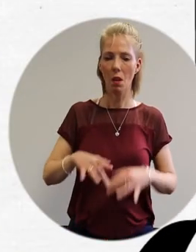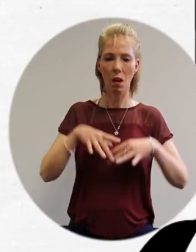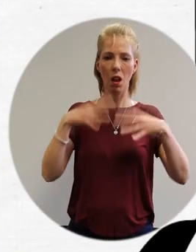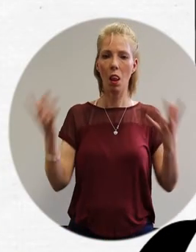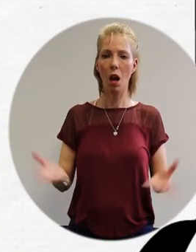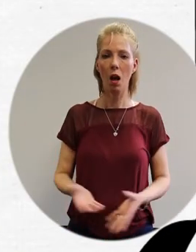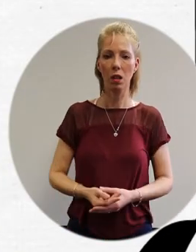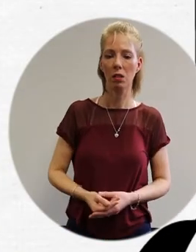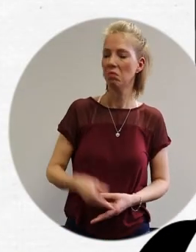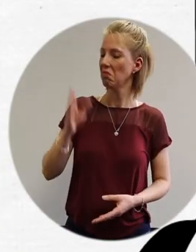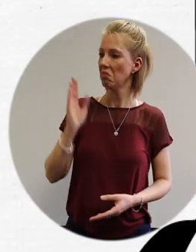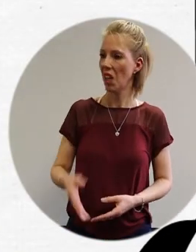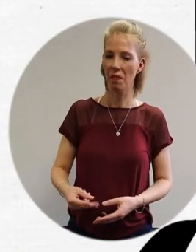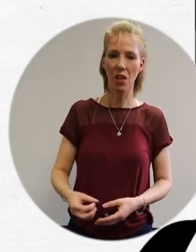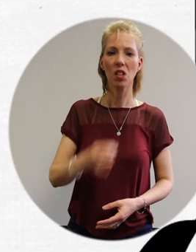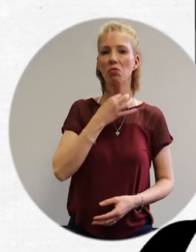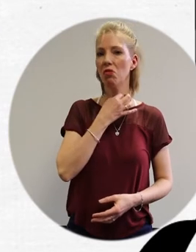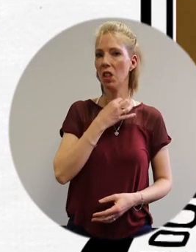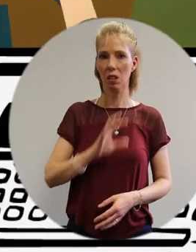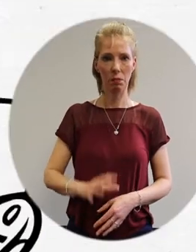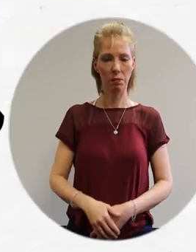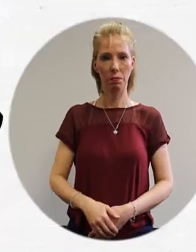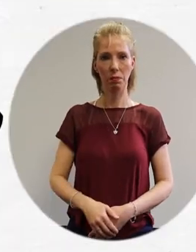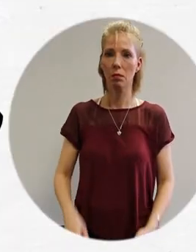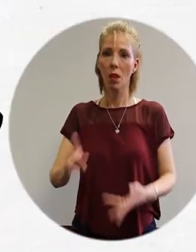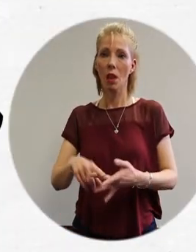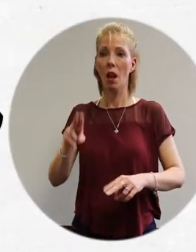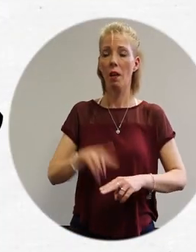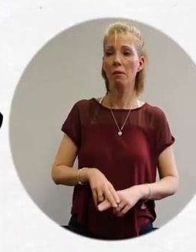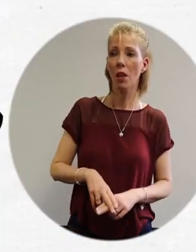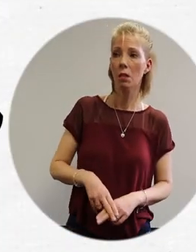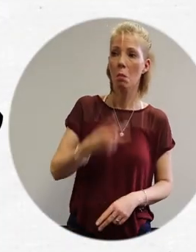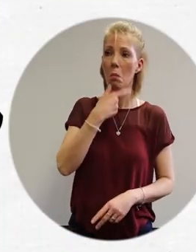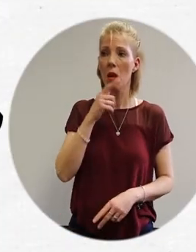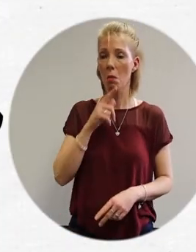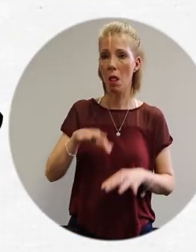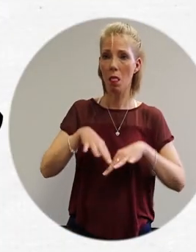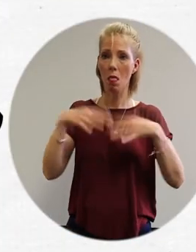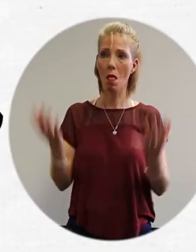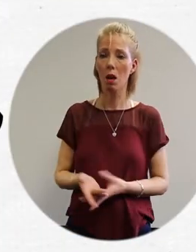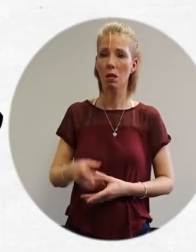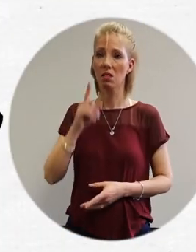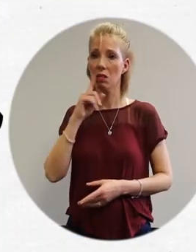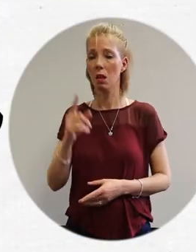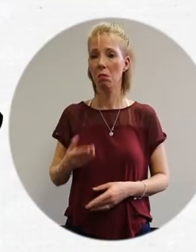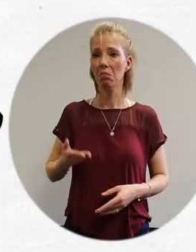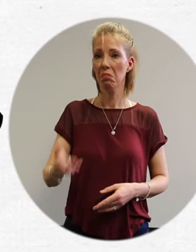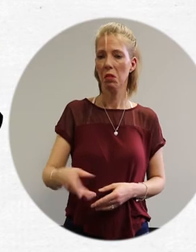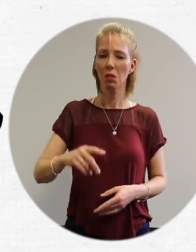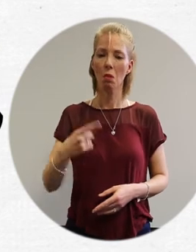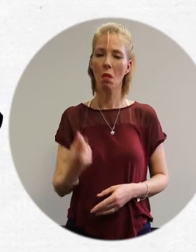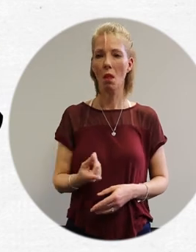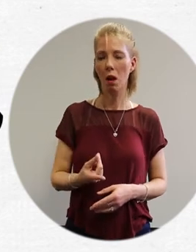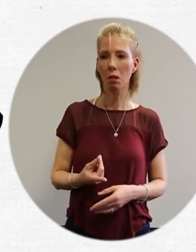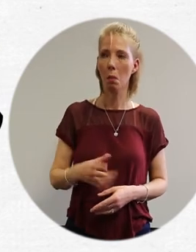If you're not sure about something online, don't take a risk. If someone is offering you something that is too good to be true, like a cash